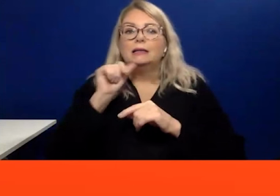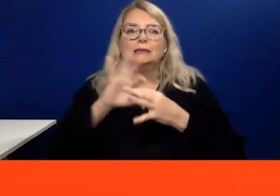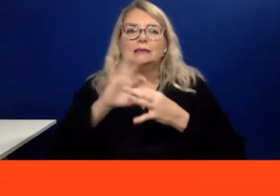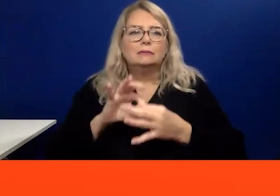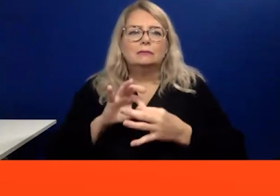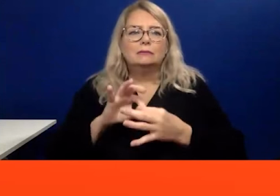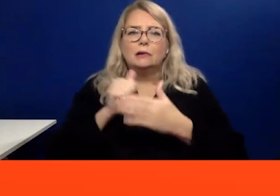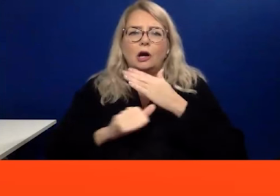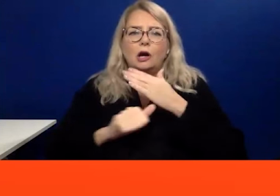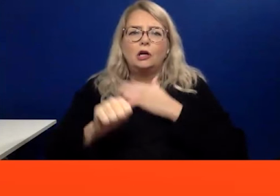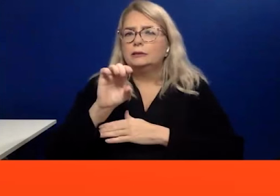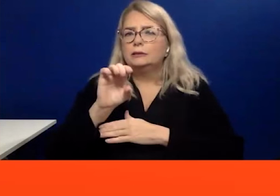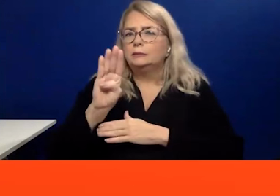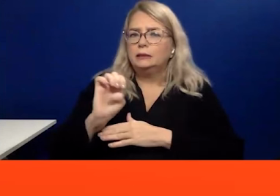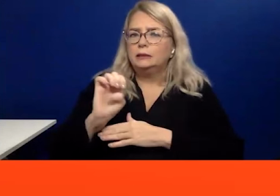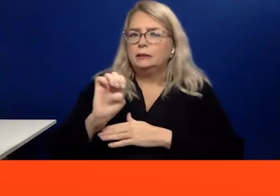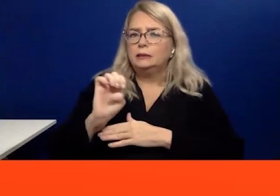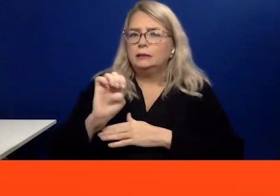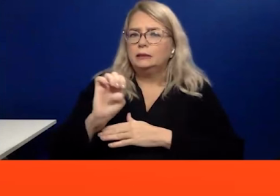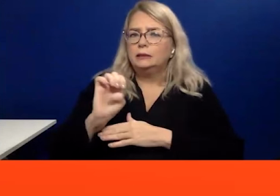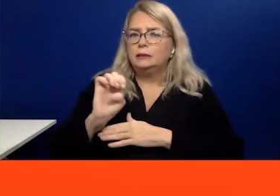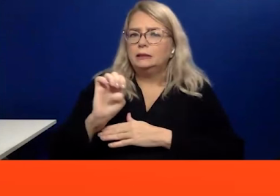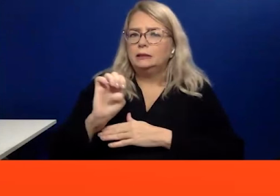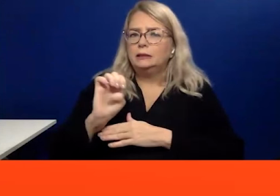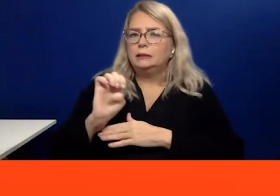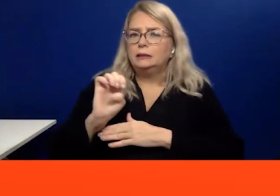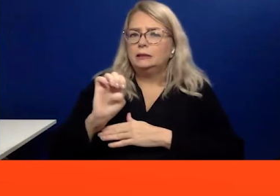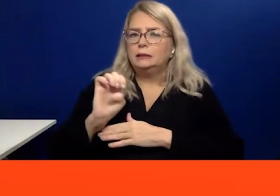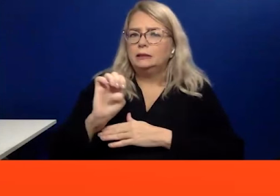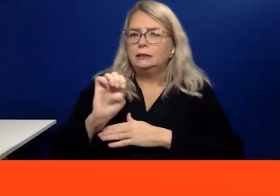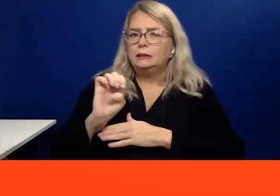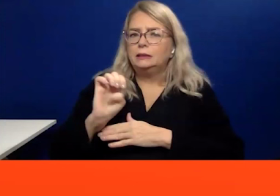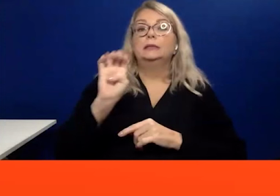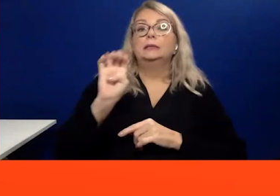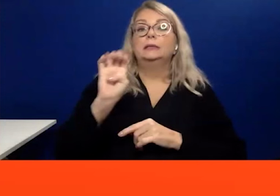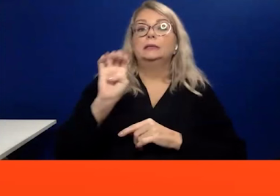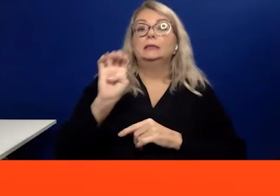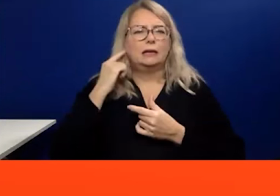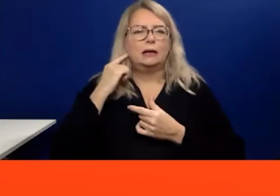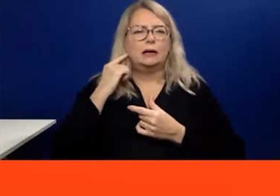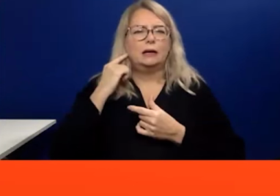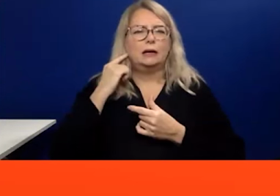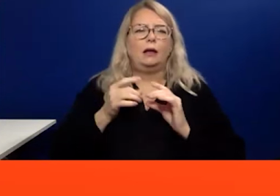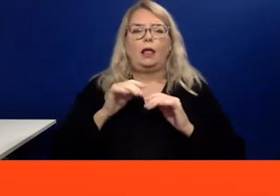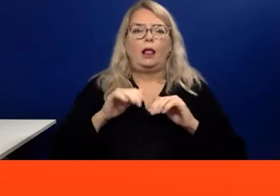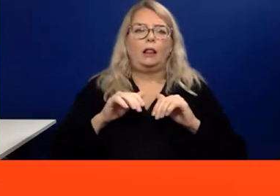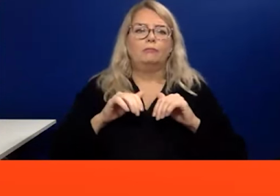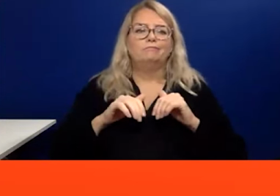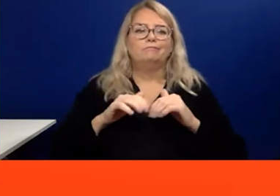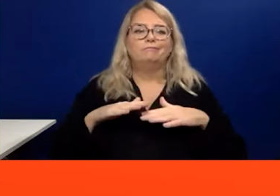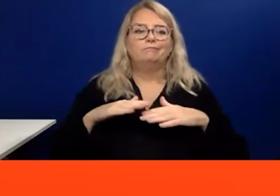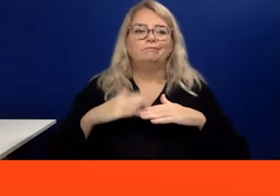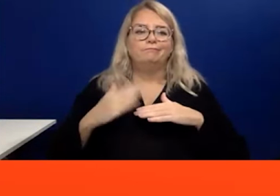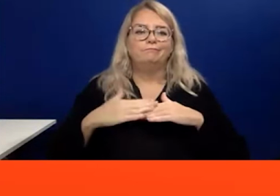CBE. Right. CBE is not, this piece is about information and